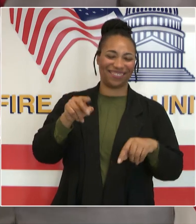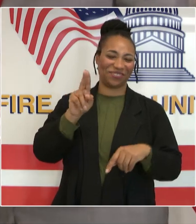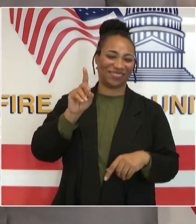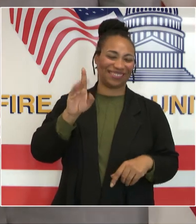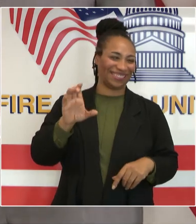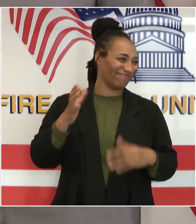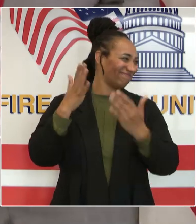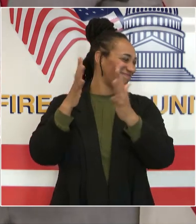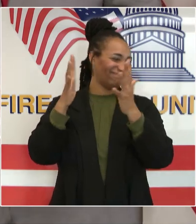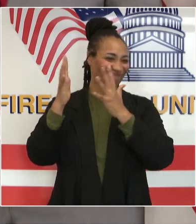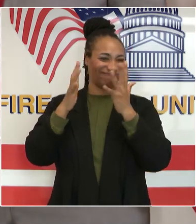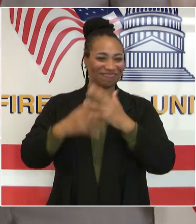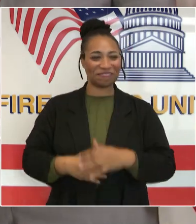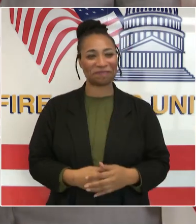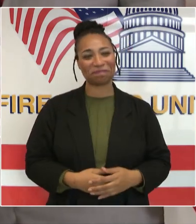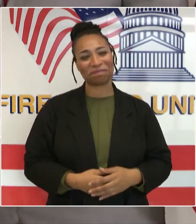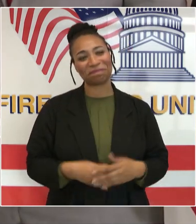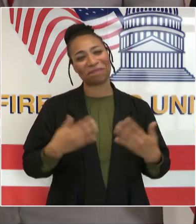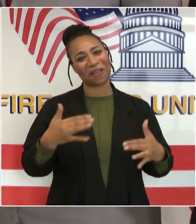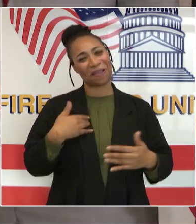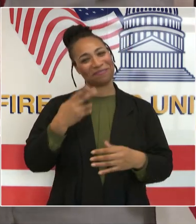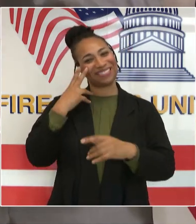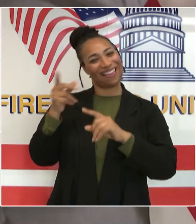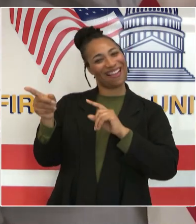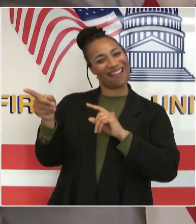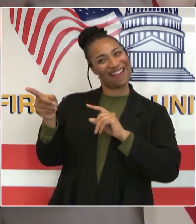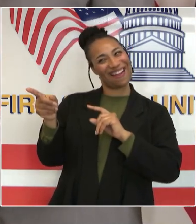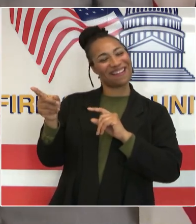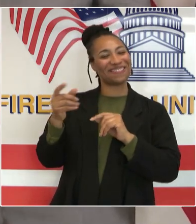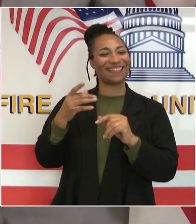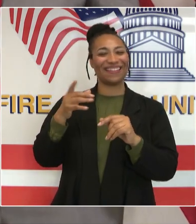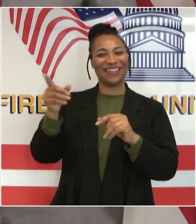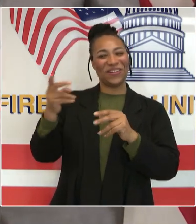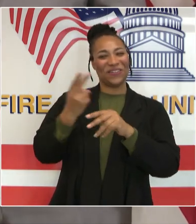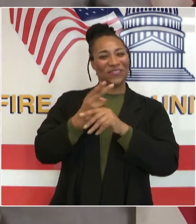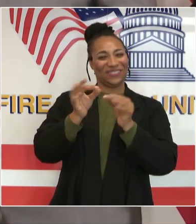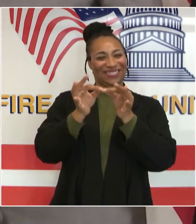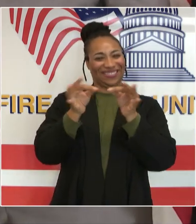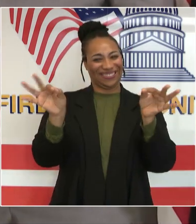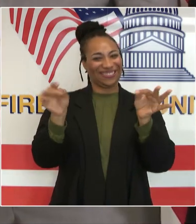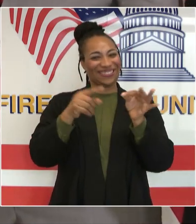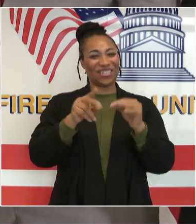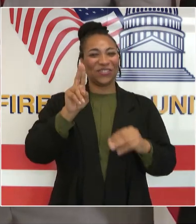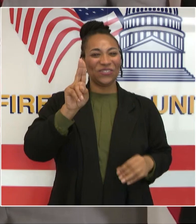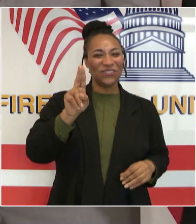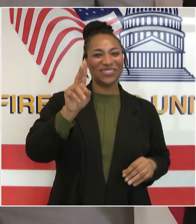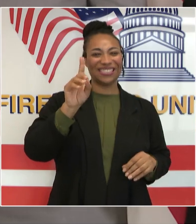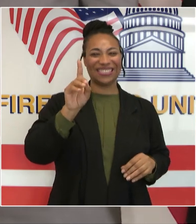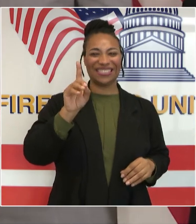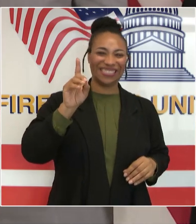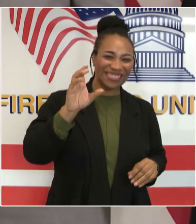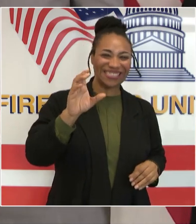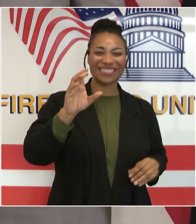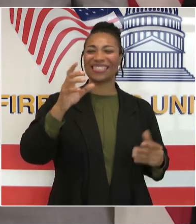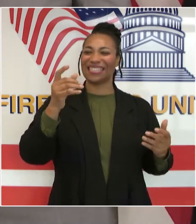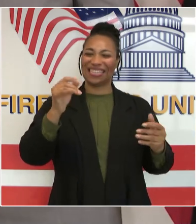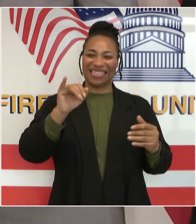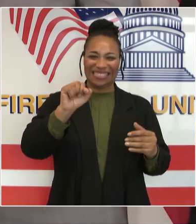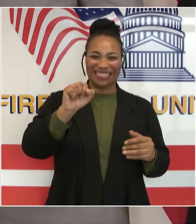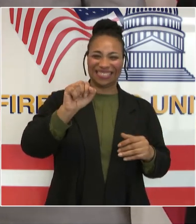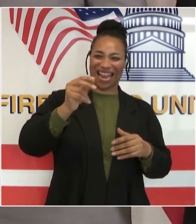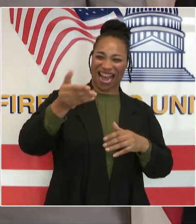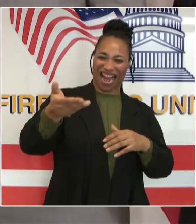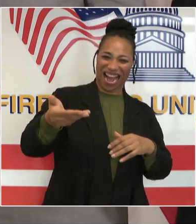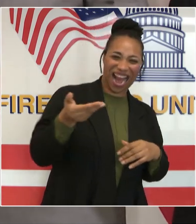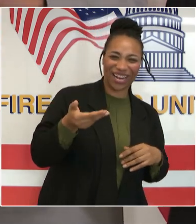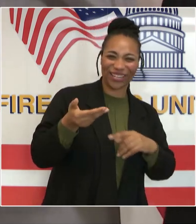I'm glad to see he's using my line. UDC is hiring. So we're looking for a fantastic leader of